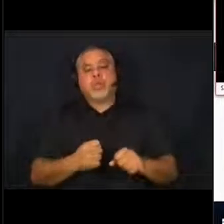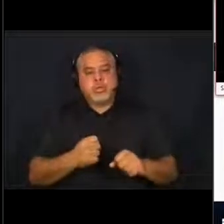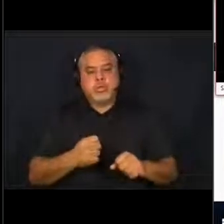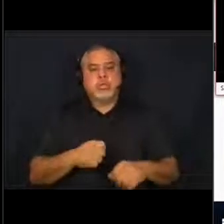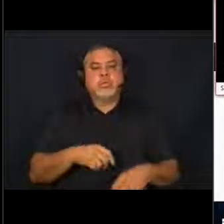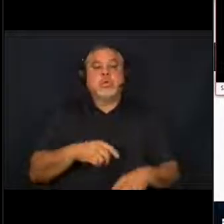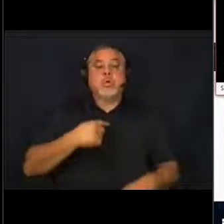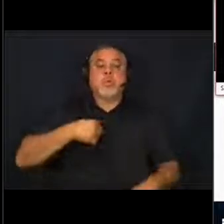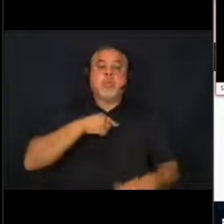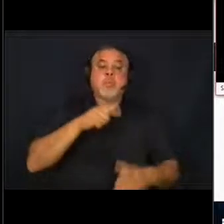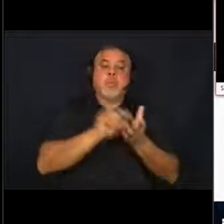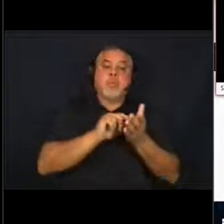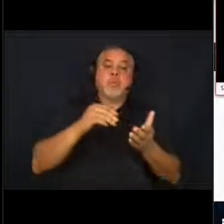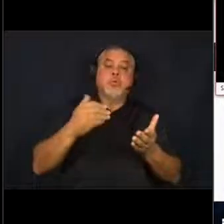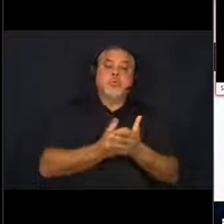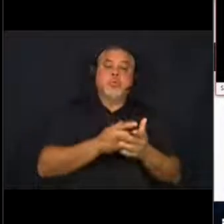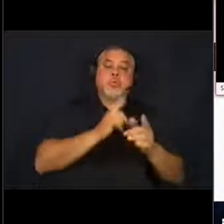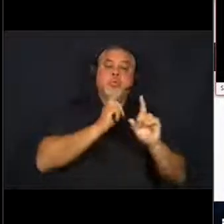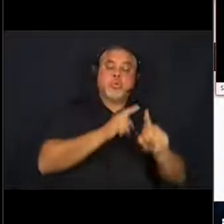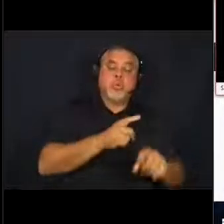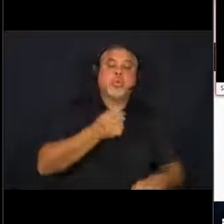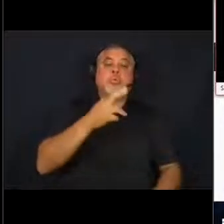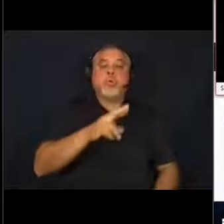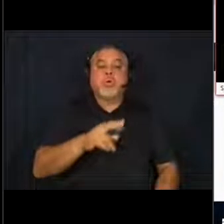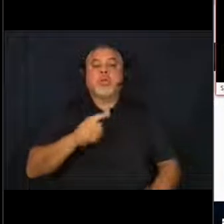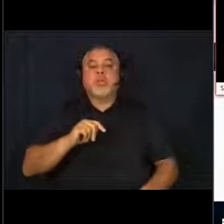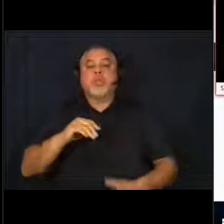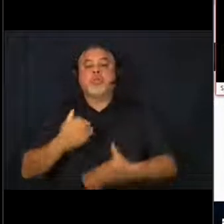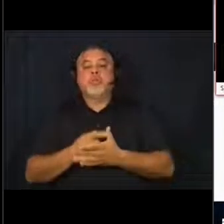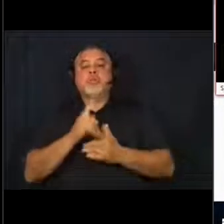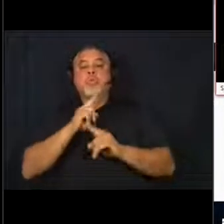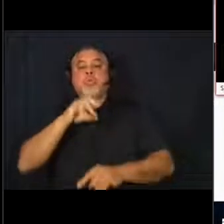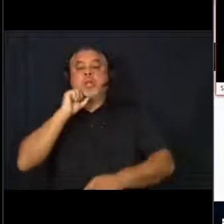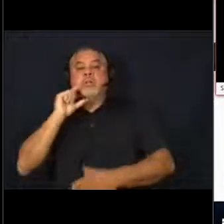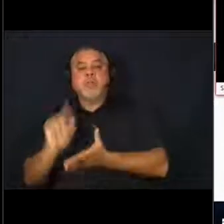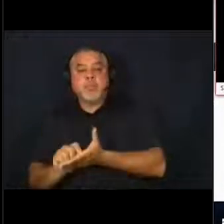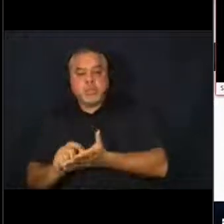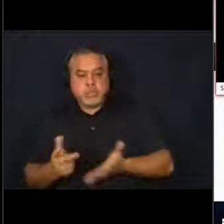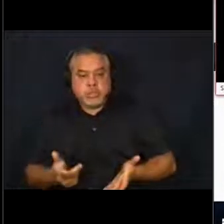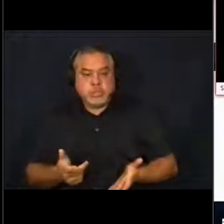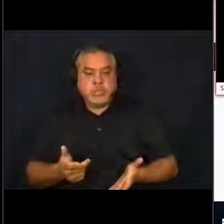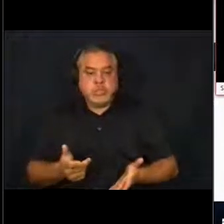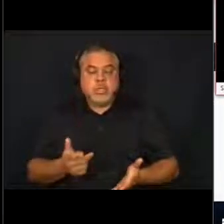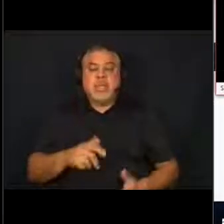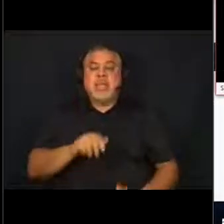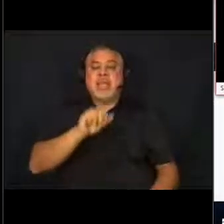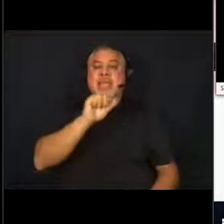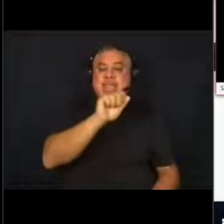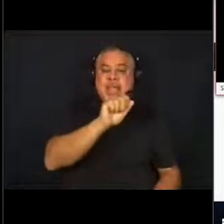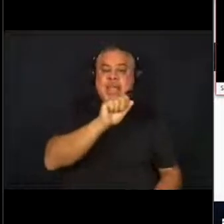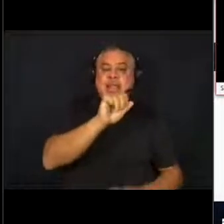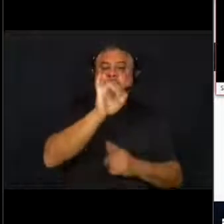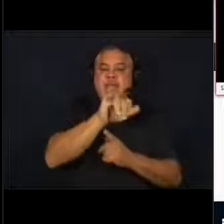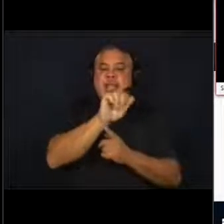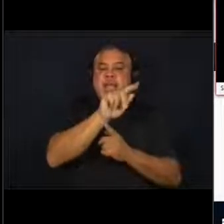published the new report, or the new report was published? Well, it's A. That is the active